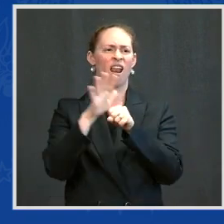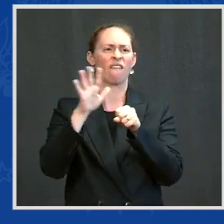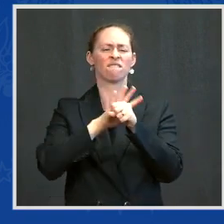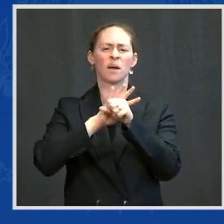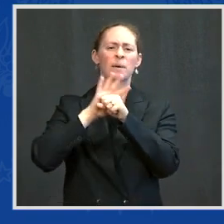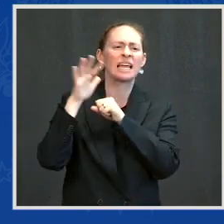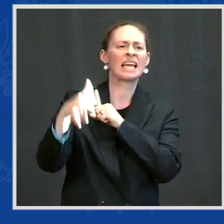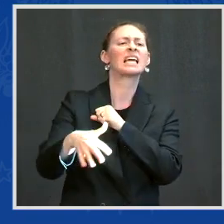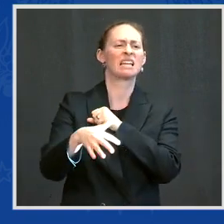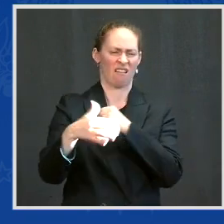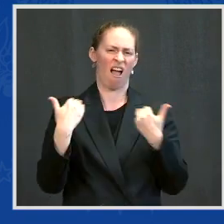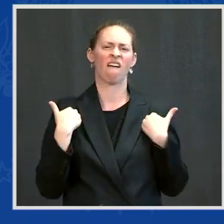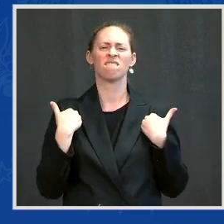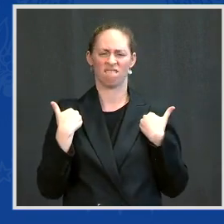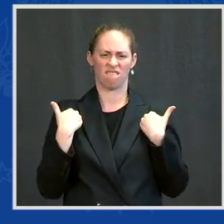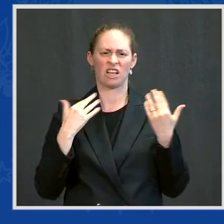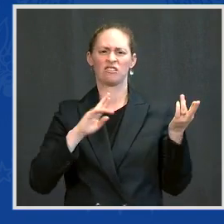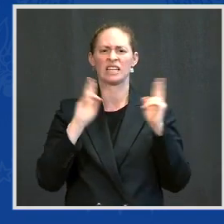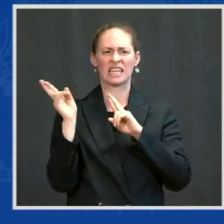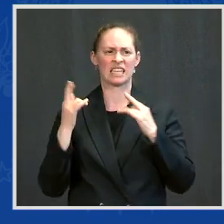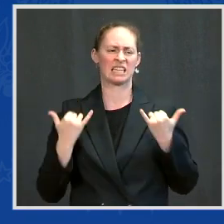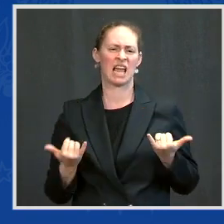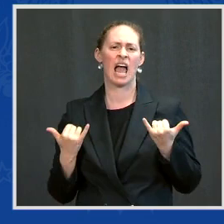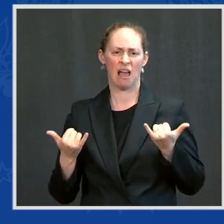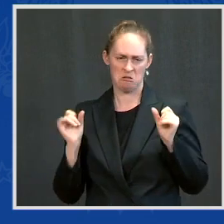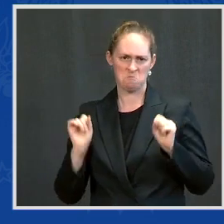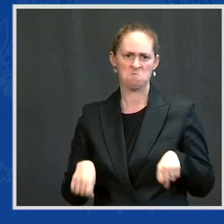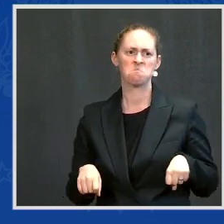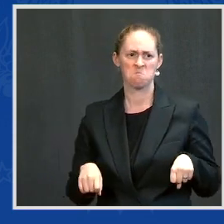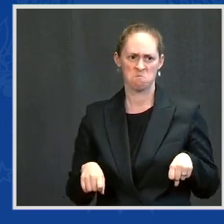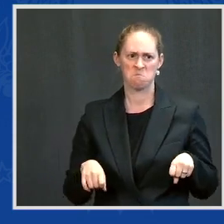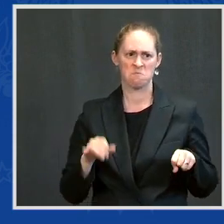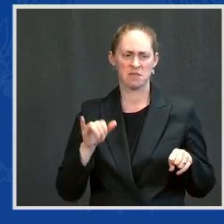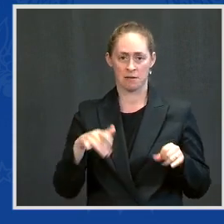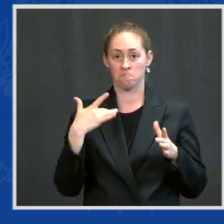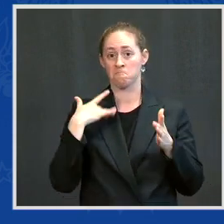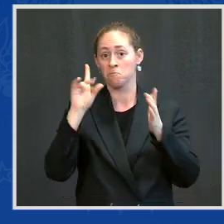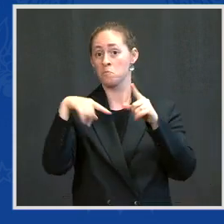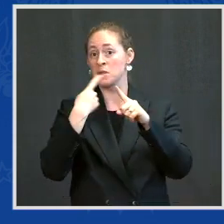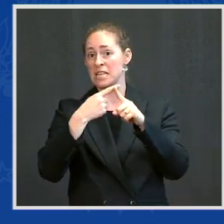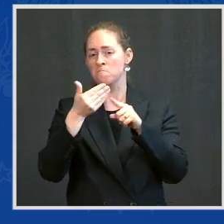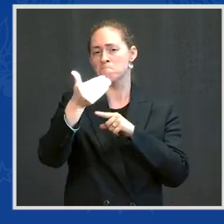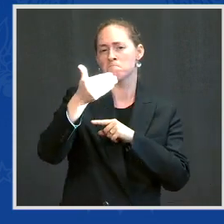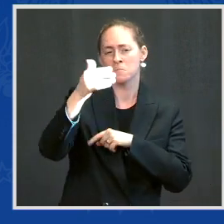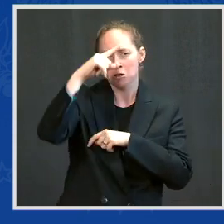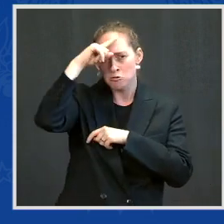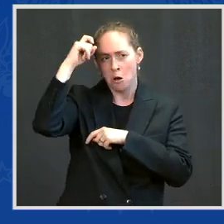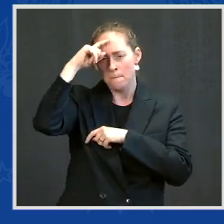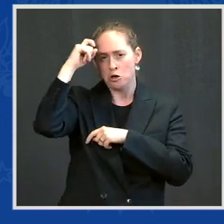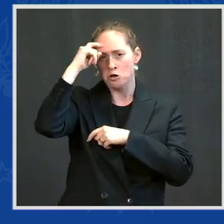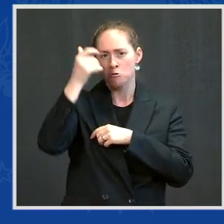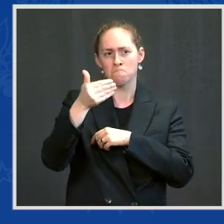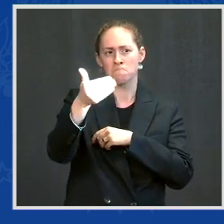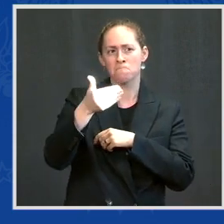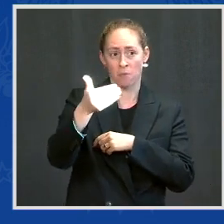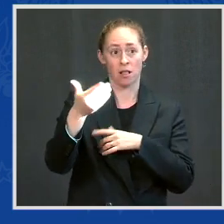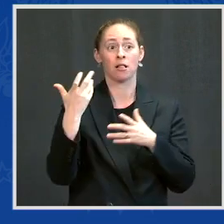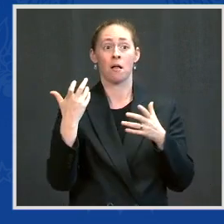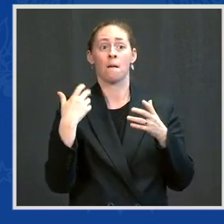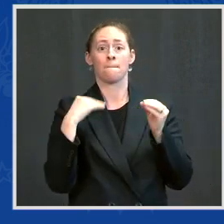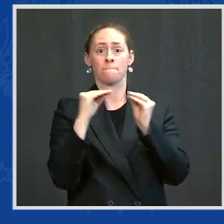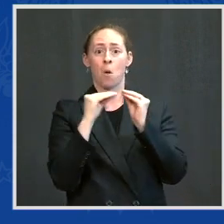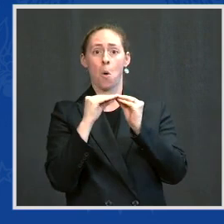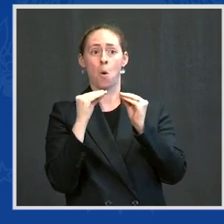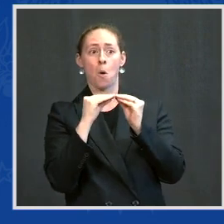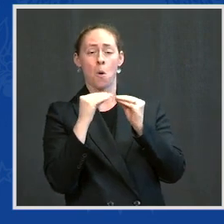now. And we're going to be able to do that by the midsummer, and we're going to continue to get more people to engage in